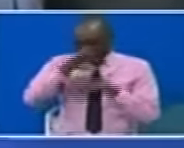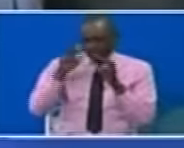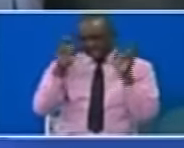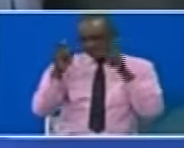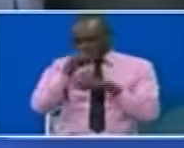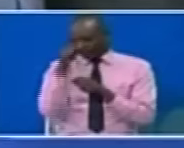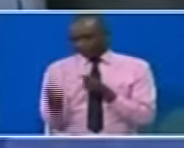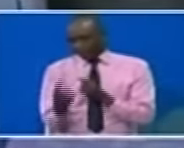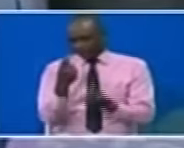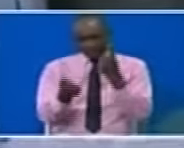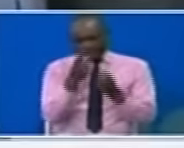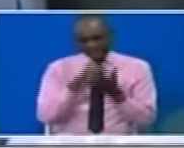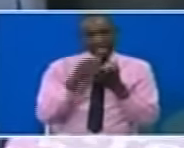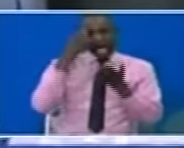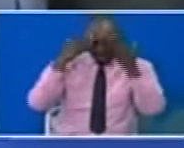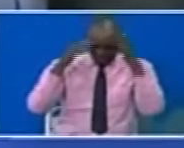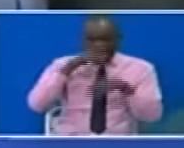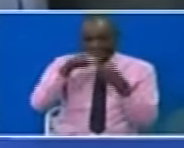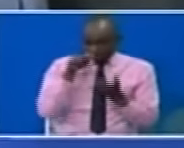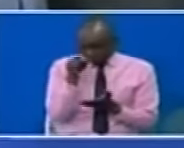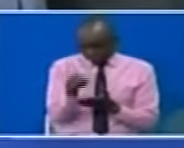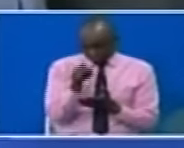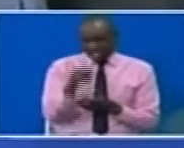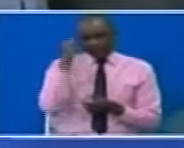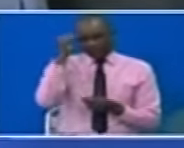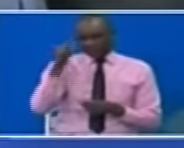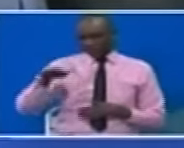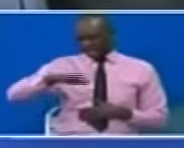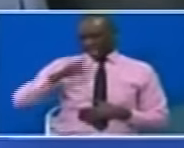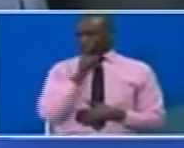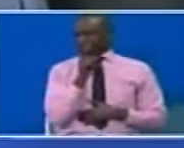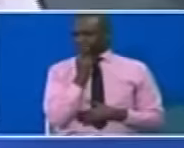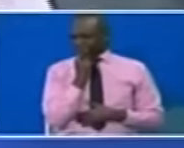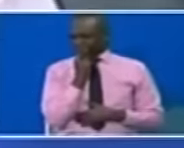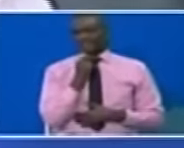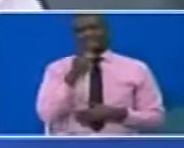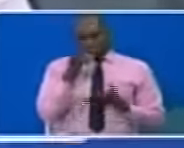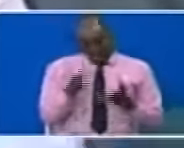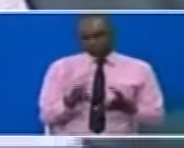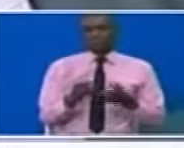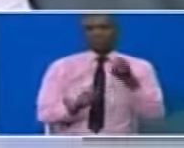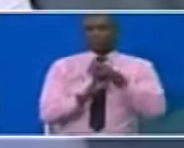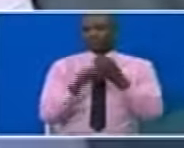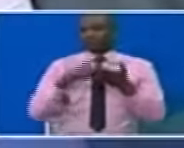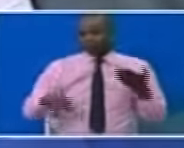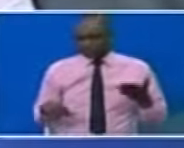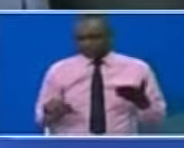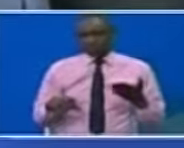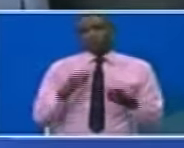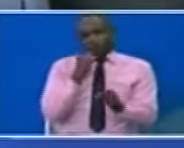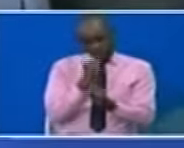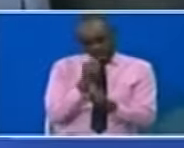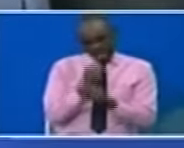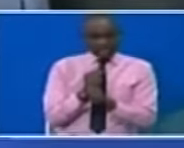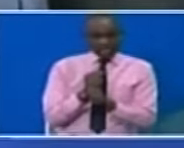issues raised and aware about the prevailing political mood in the country, and keen as a party to support efforts to